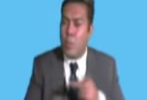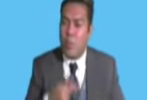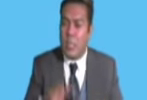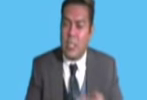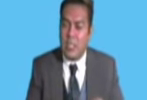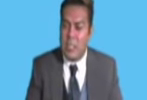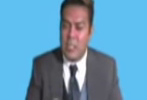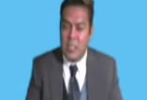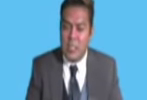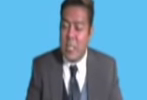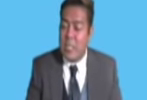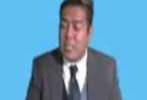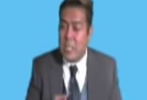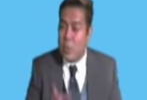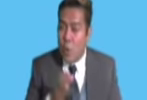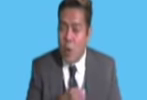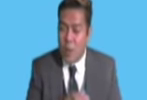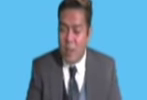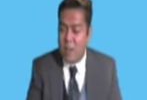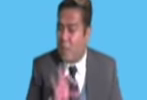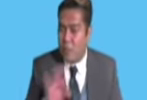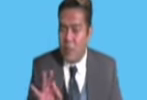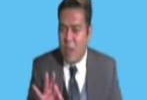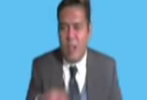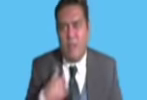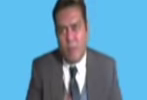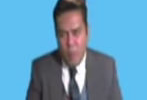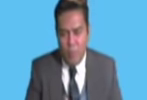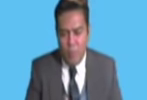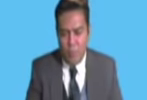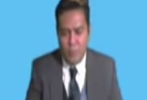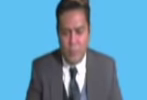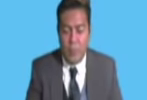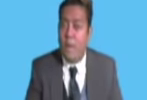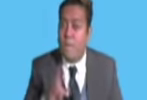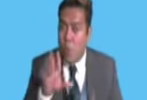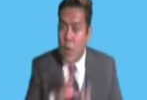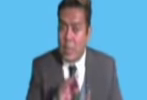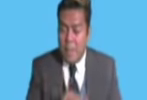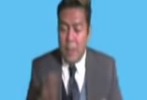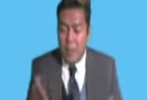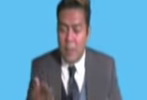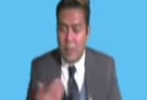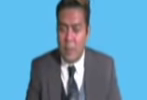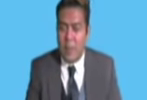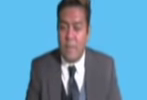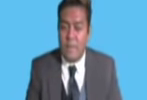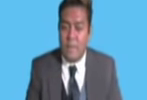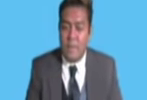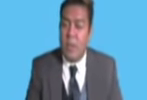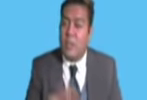given to correct this problem is inconvenient and tiresome. For example, Honorable Speaker, fares are